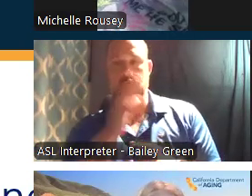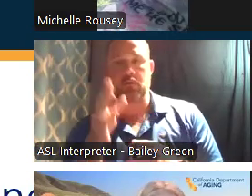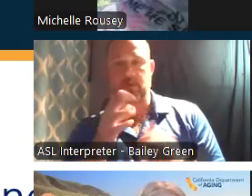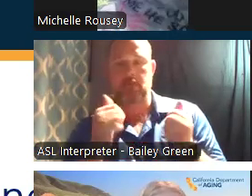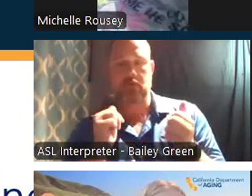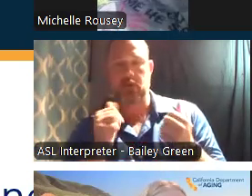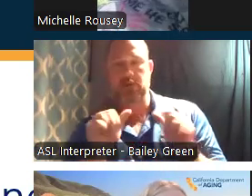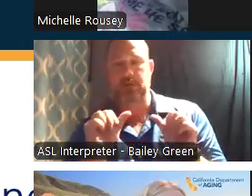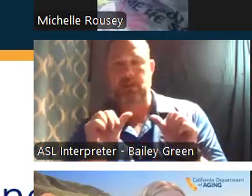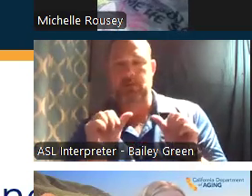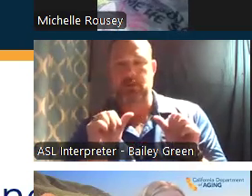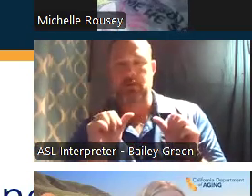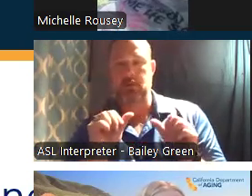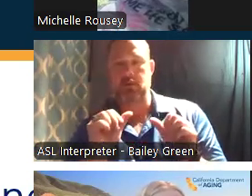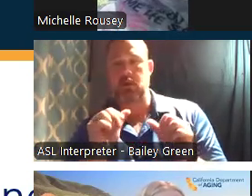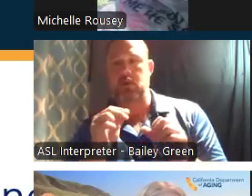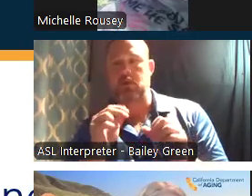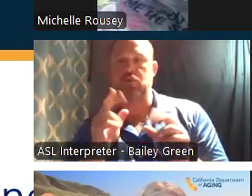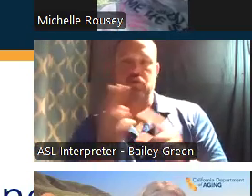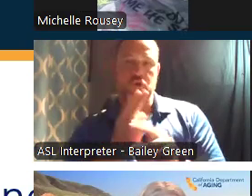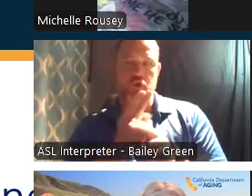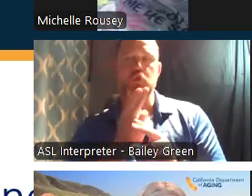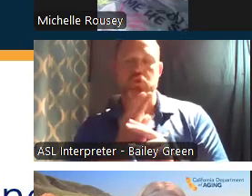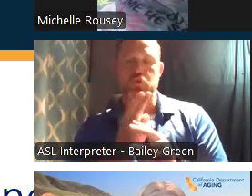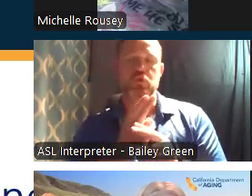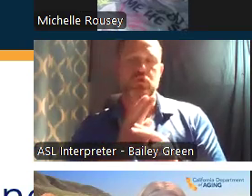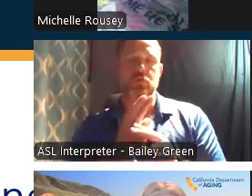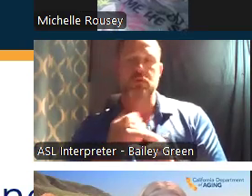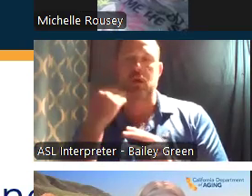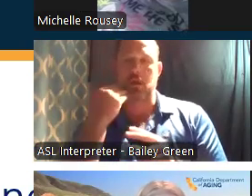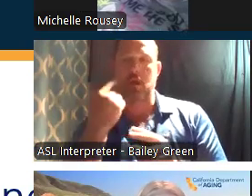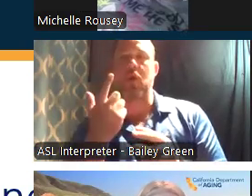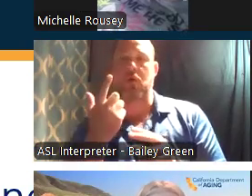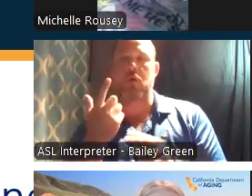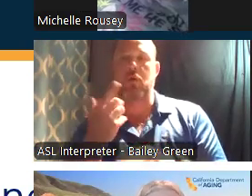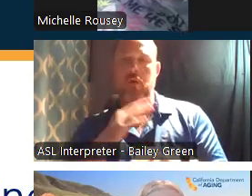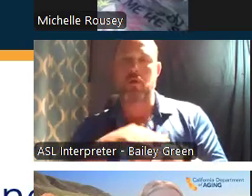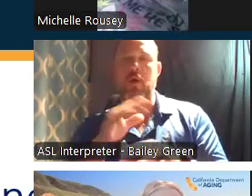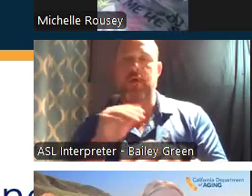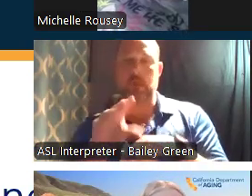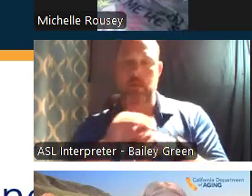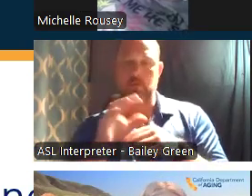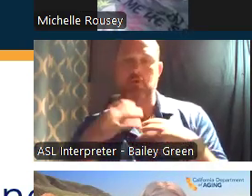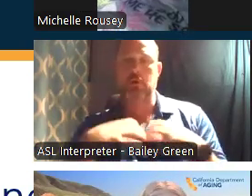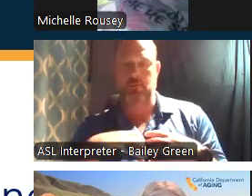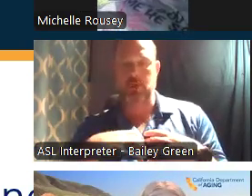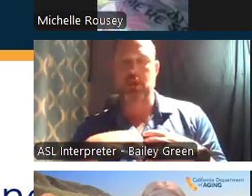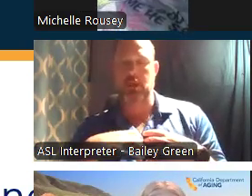use the backup provider because I know, as having been on the advisory committee and stuff like